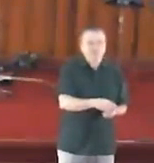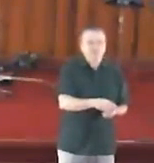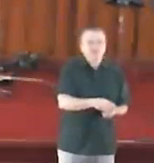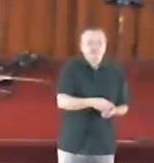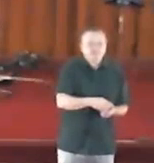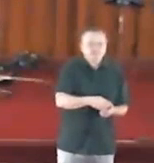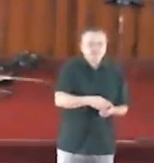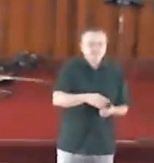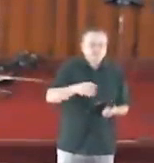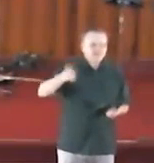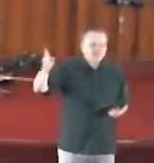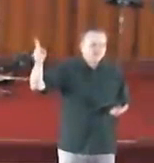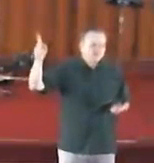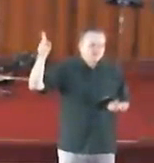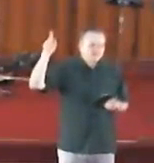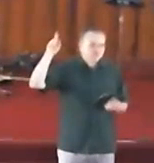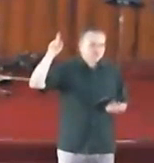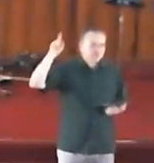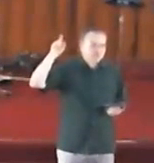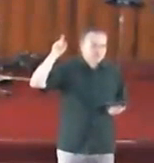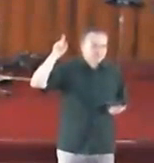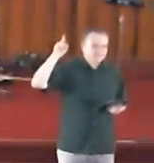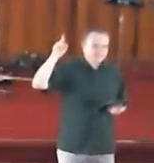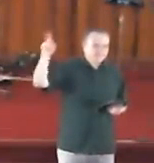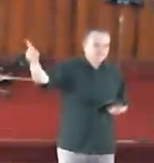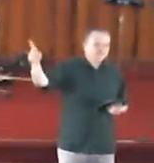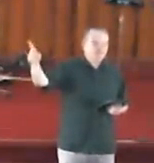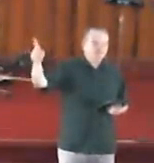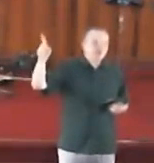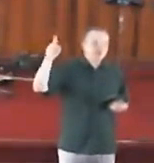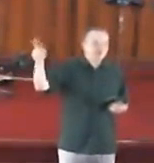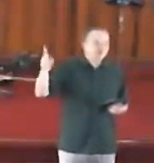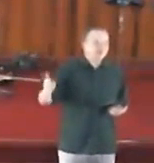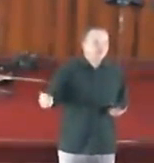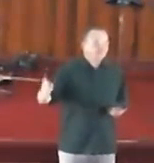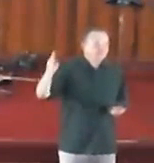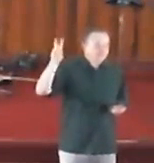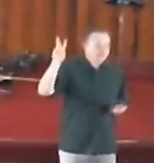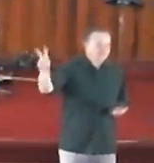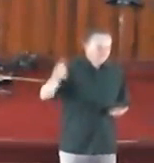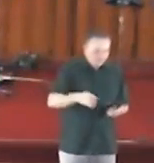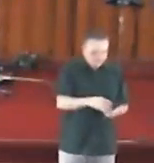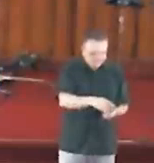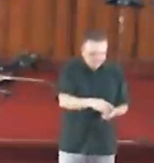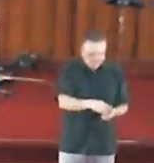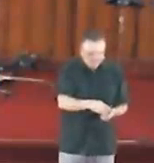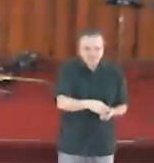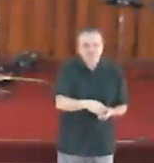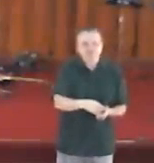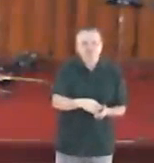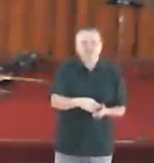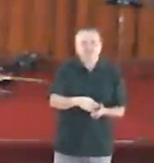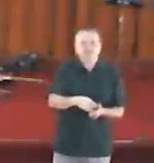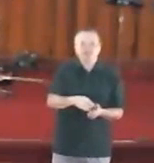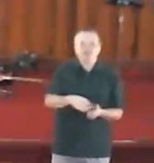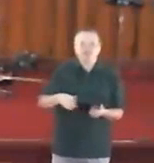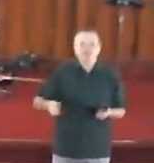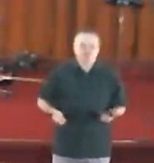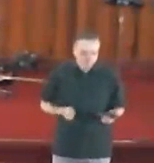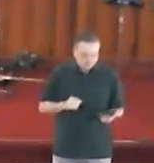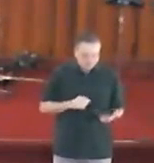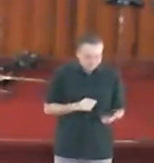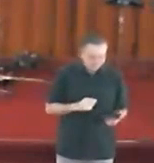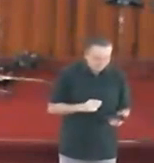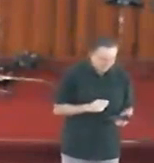to us. Ya vimos Pablo ministrando en Roma con el poder de Dios en Tesalónica. Ahora veamos en